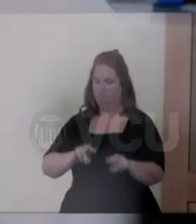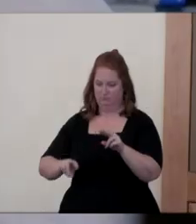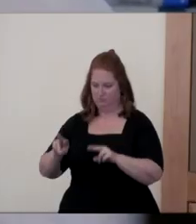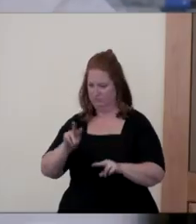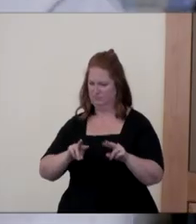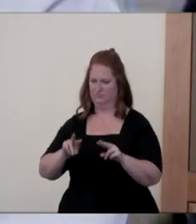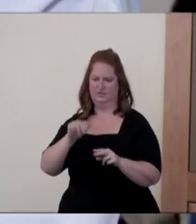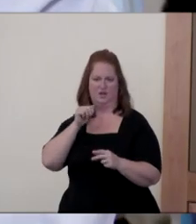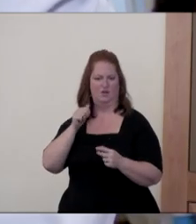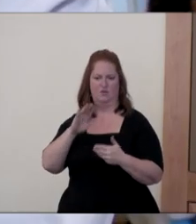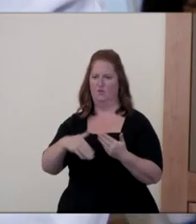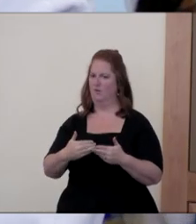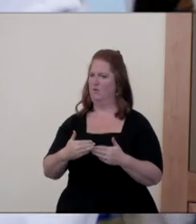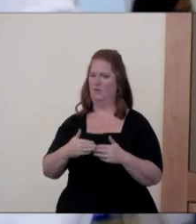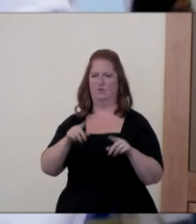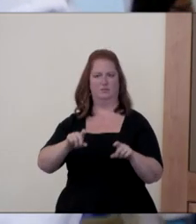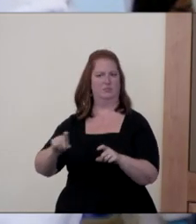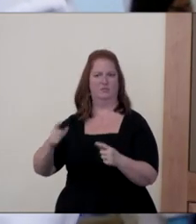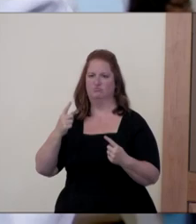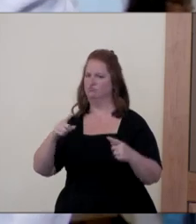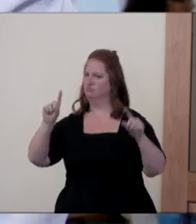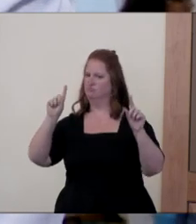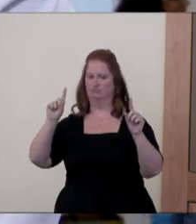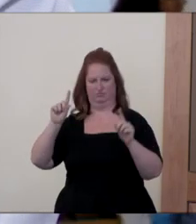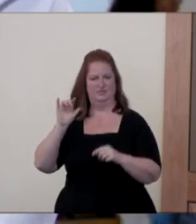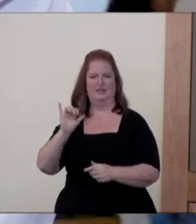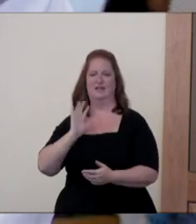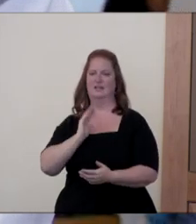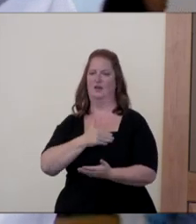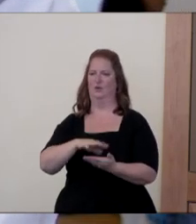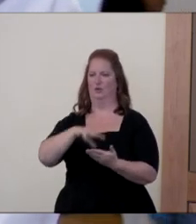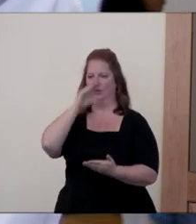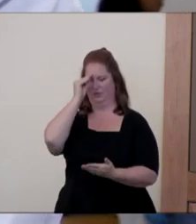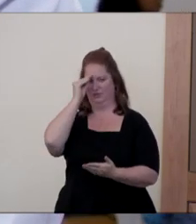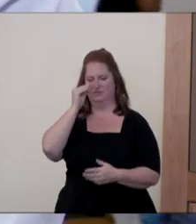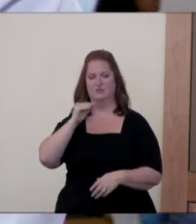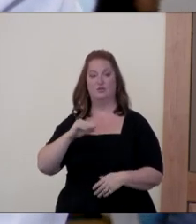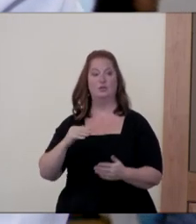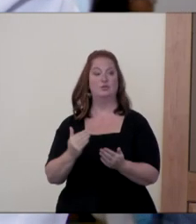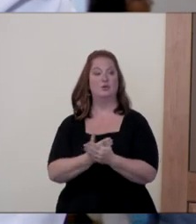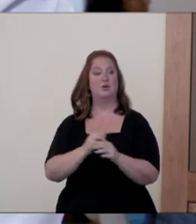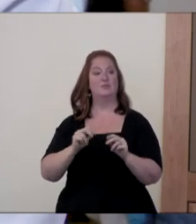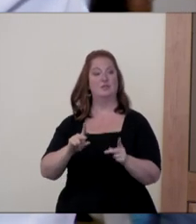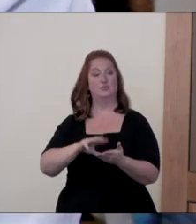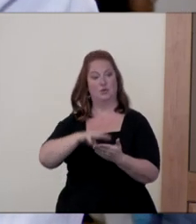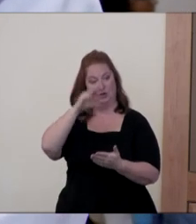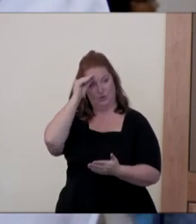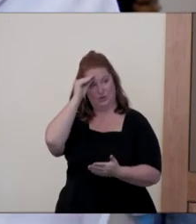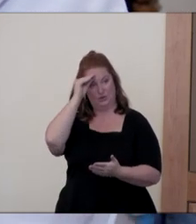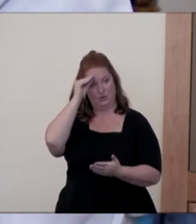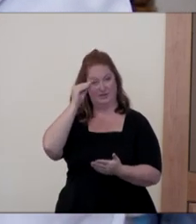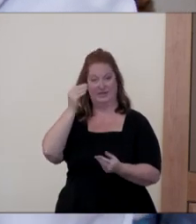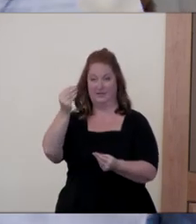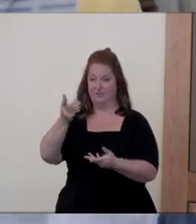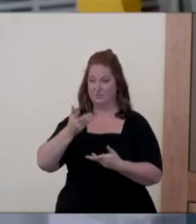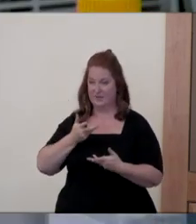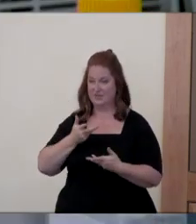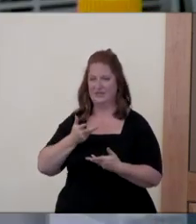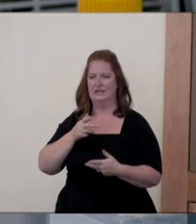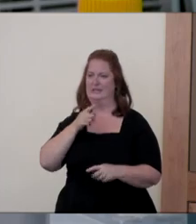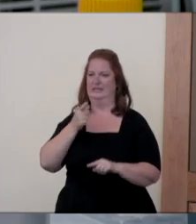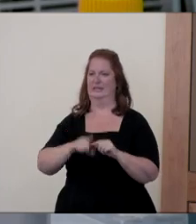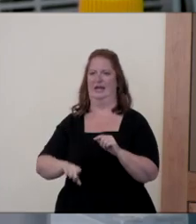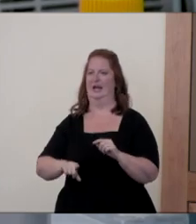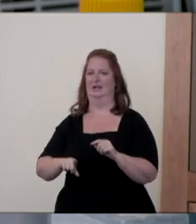learning experience. It just teaches you like a whole new way of understanding the knowledge and understanding the material that you wouldn't get from